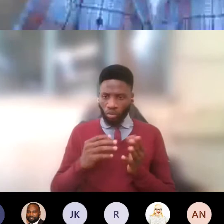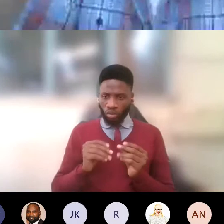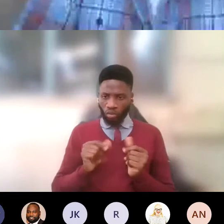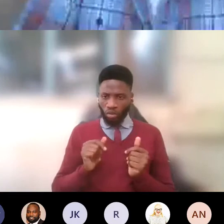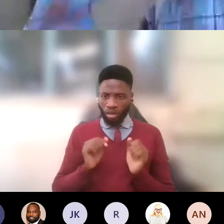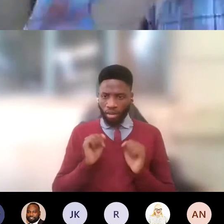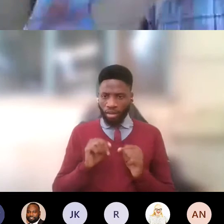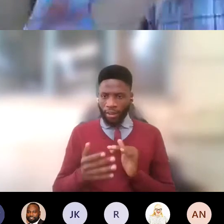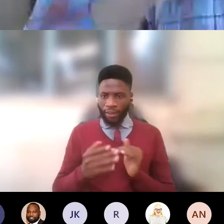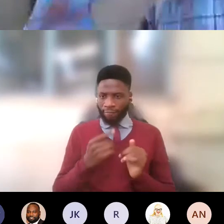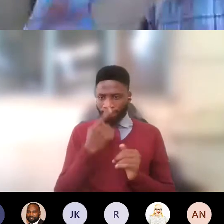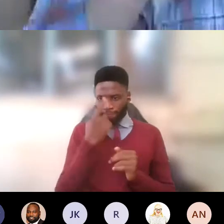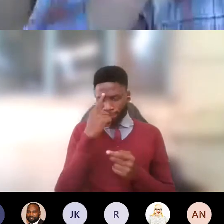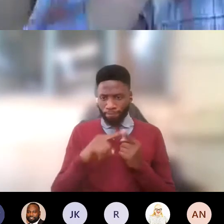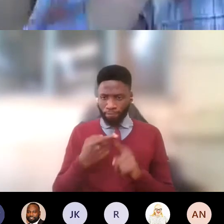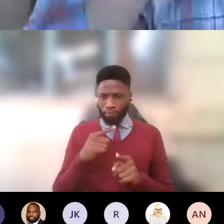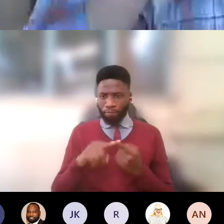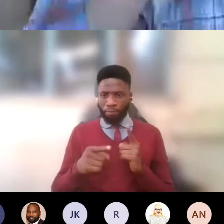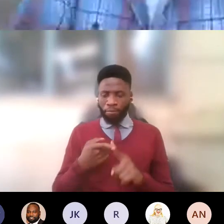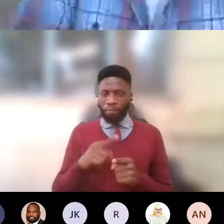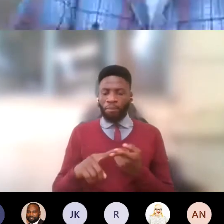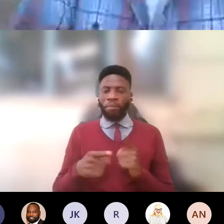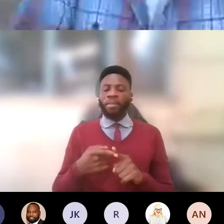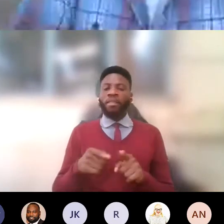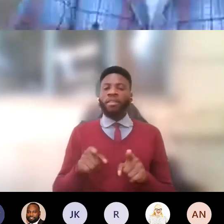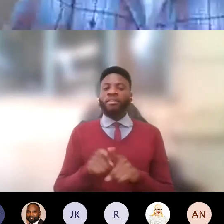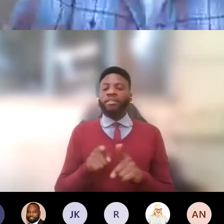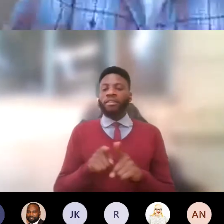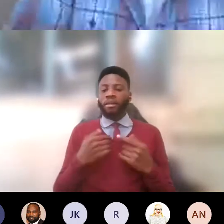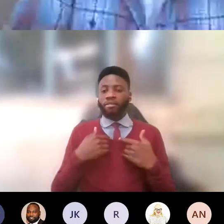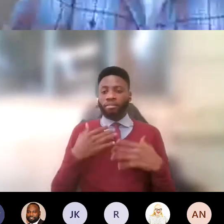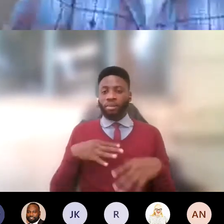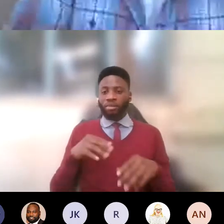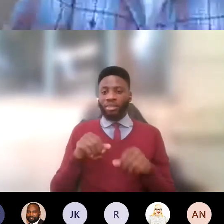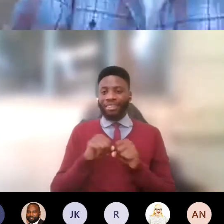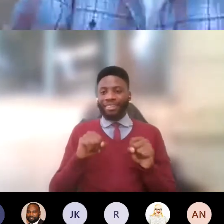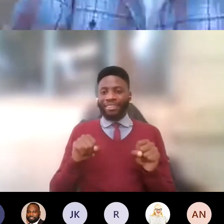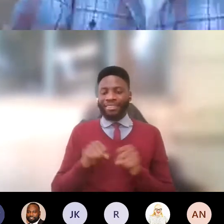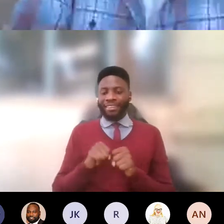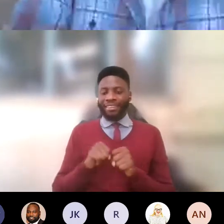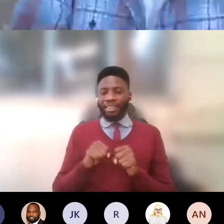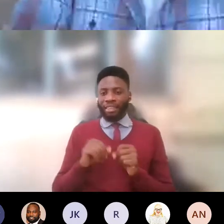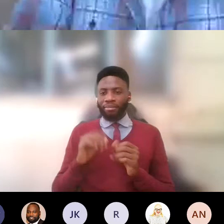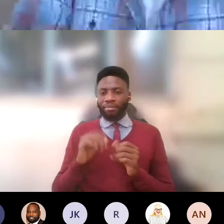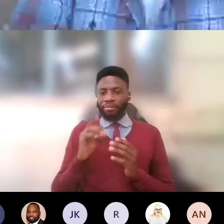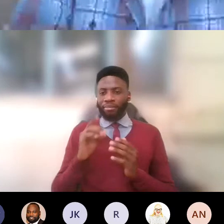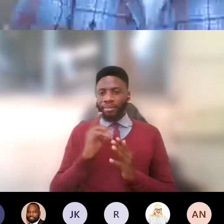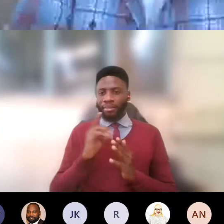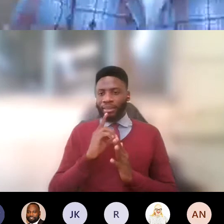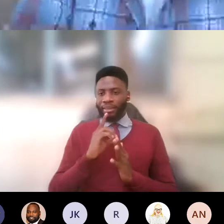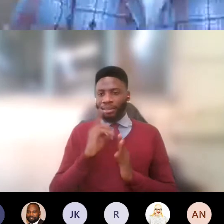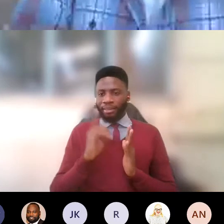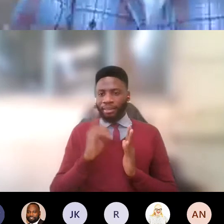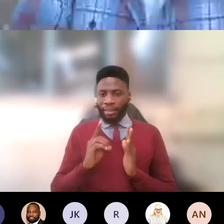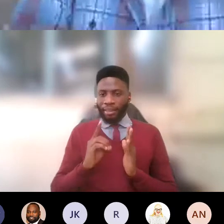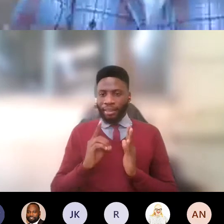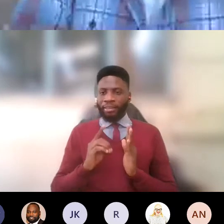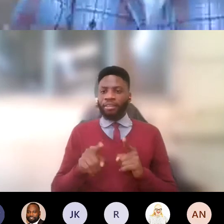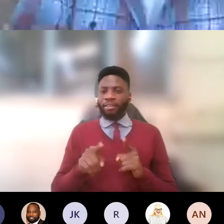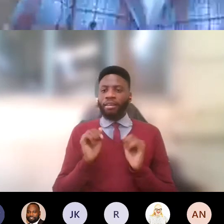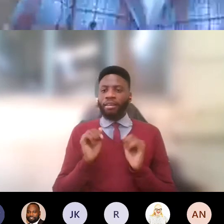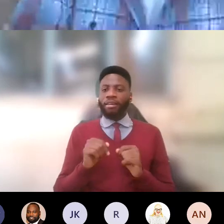that curiosity, but we've also talked about complex problem solving. And we often talk about in cyber that it's a